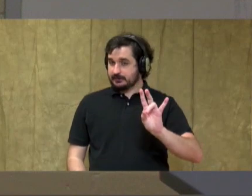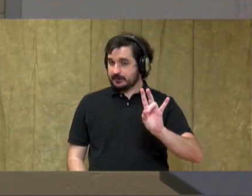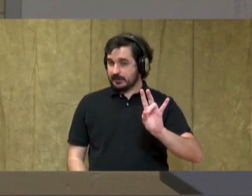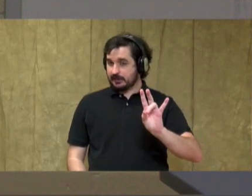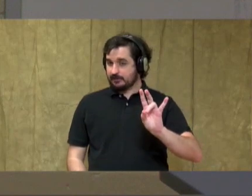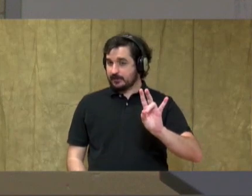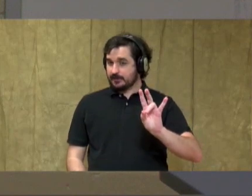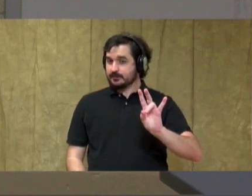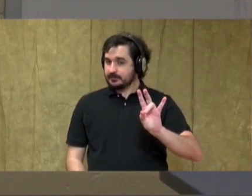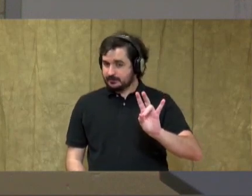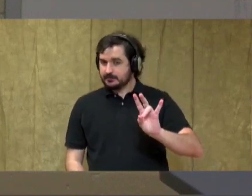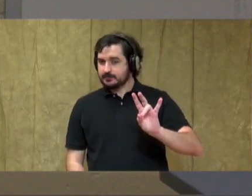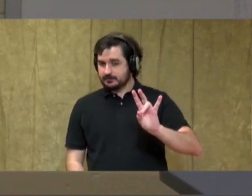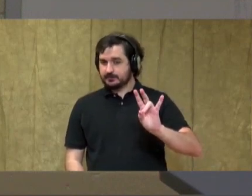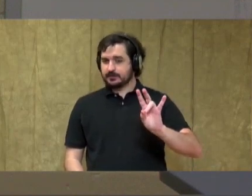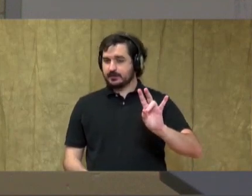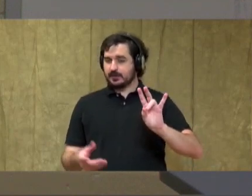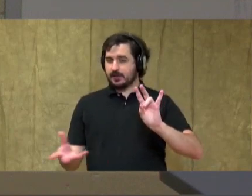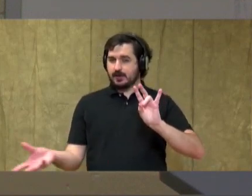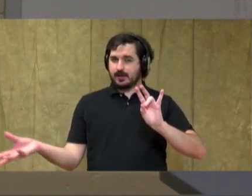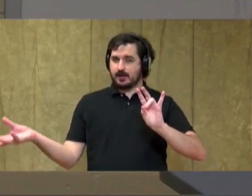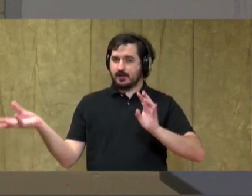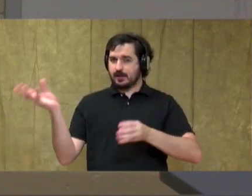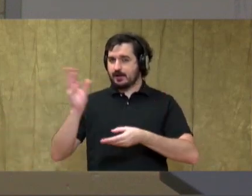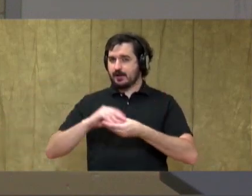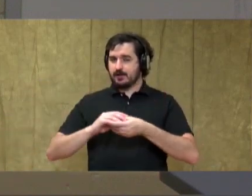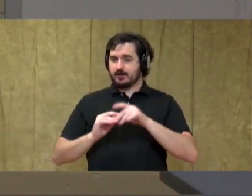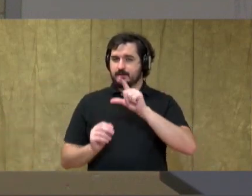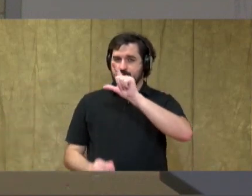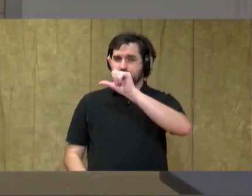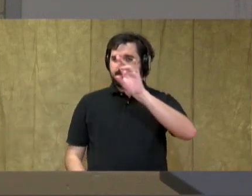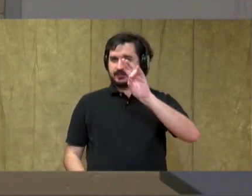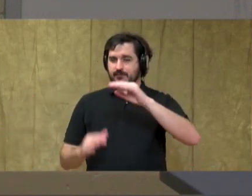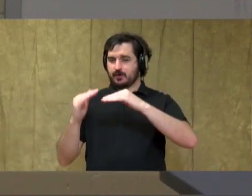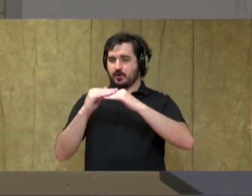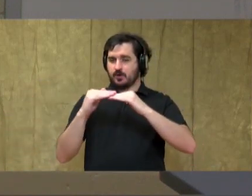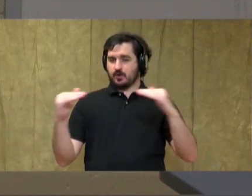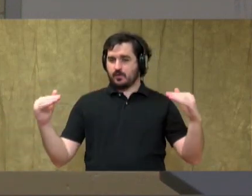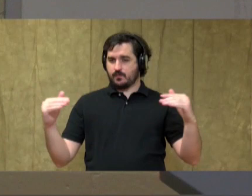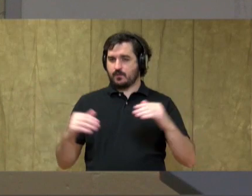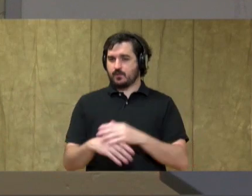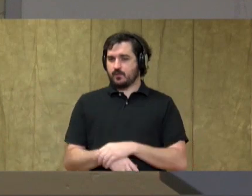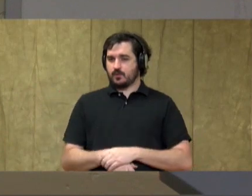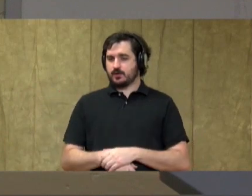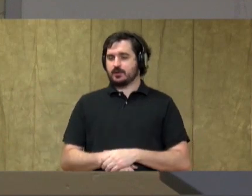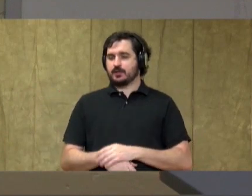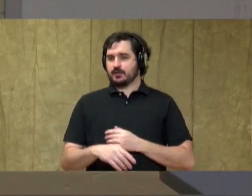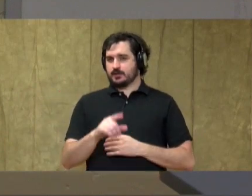27. So what would my fraction be, guys?